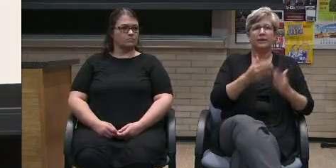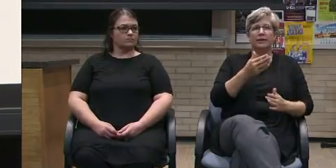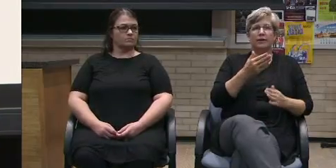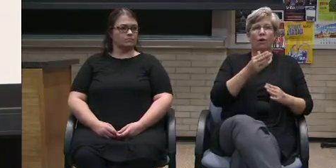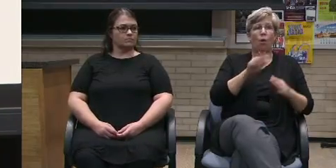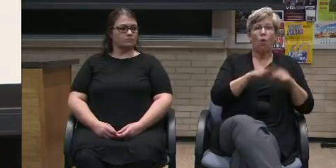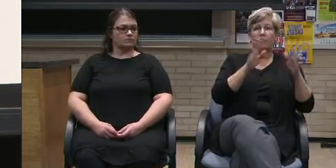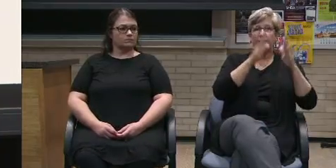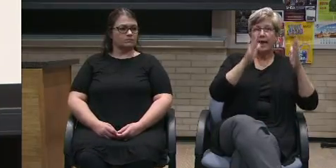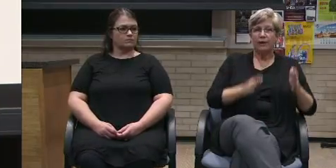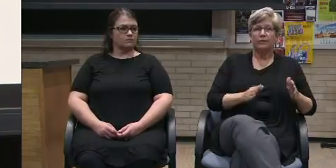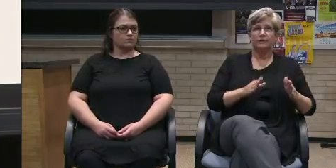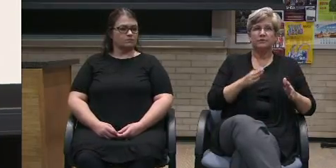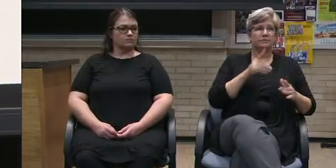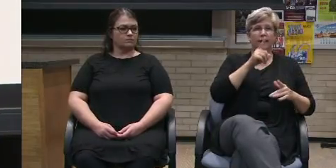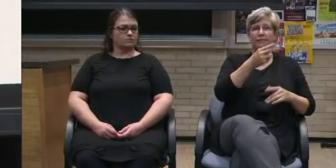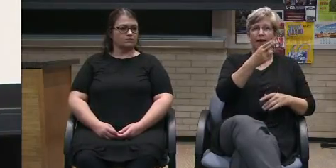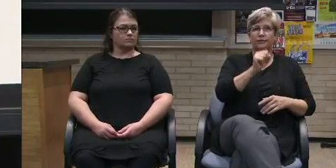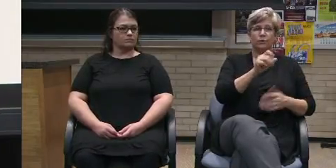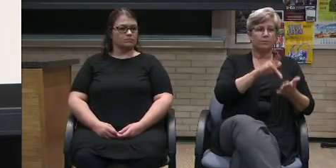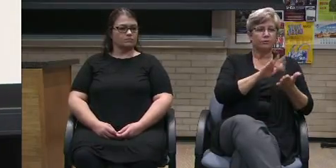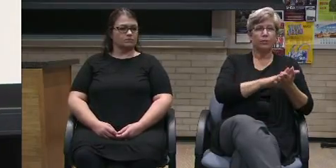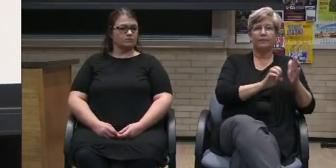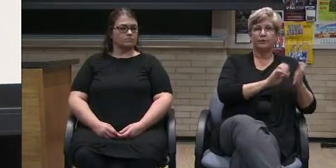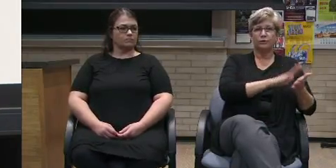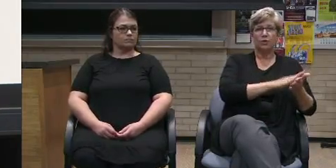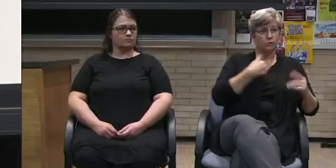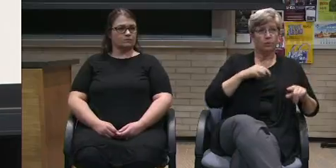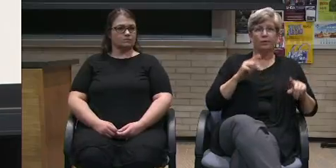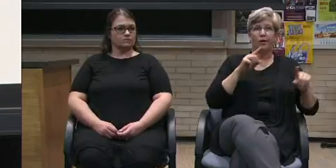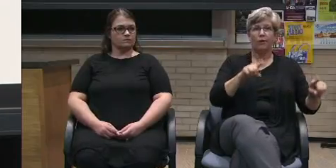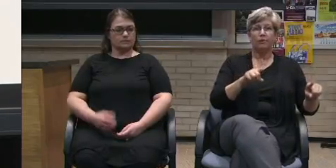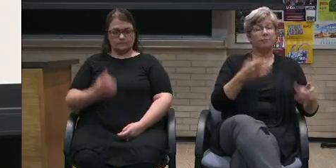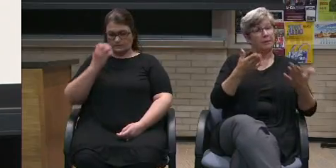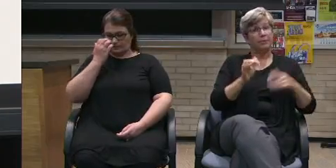houses. We could be there. They're working.